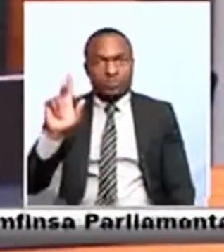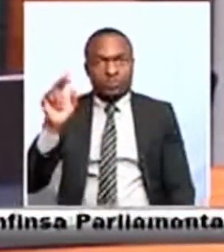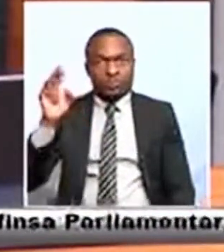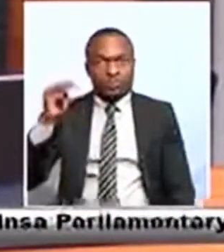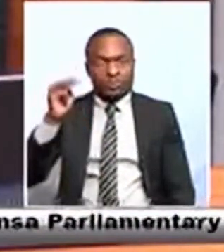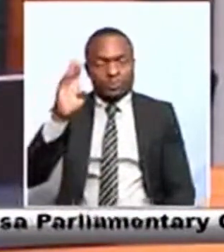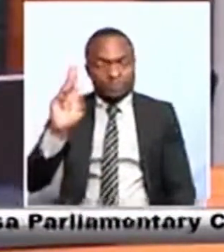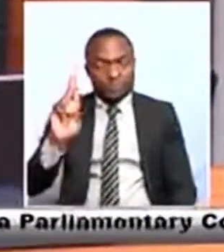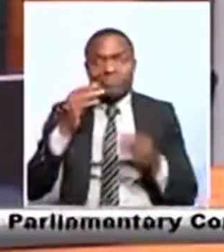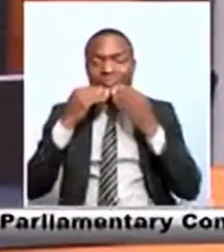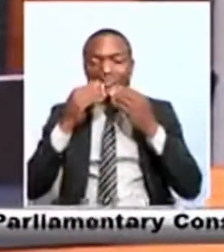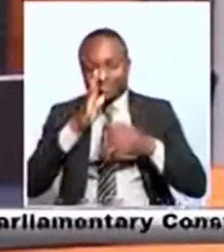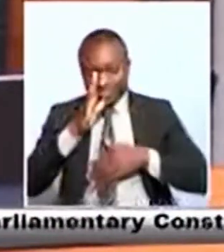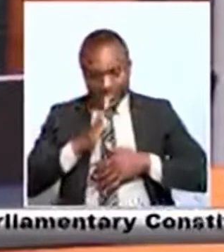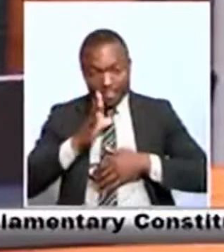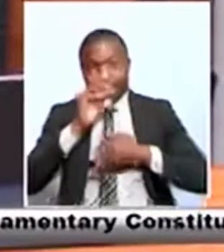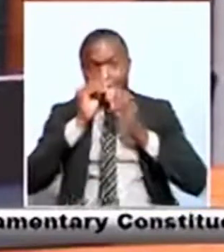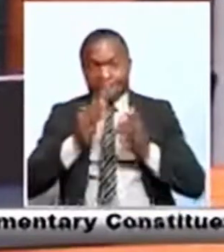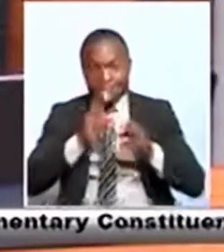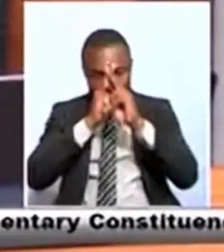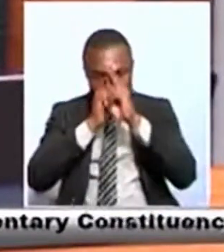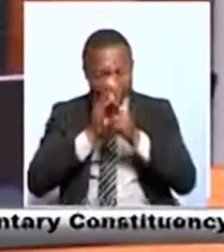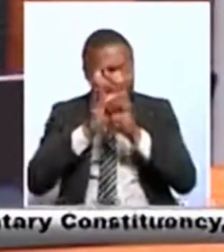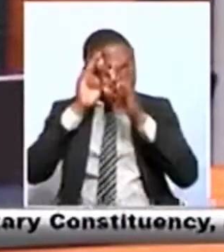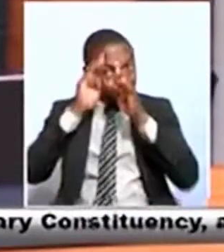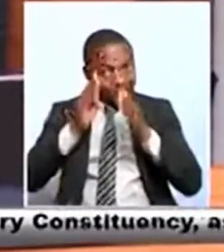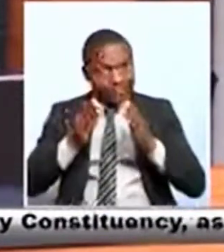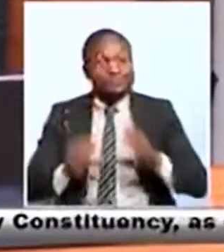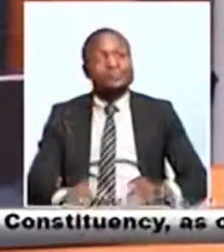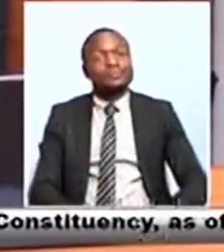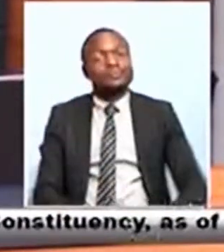Thank you, Madam Speaker. Honorable Minister,